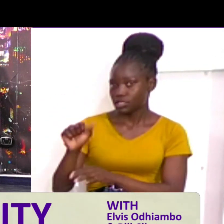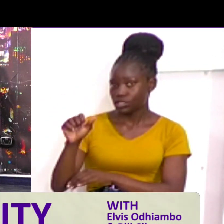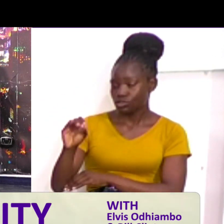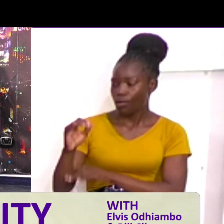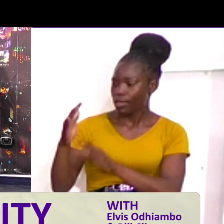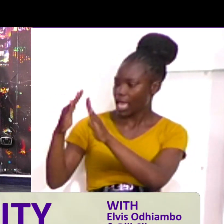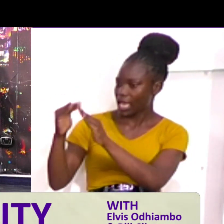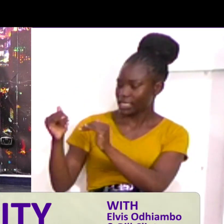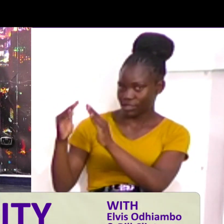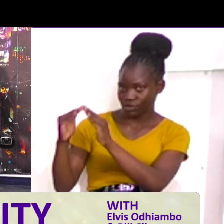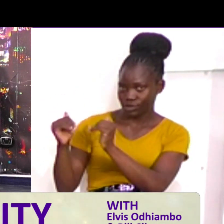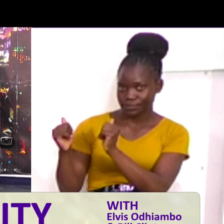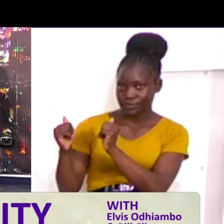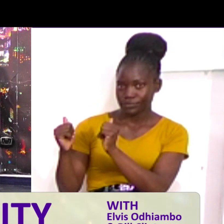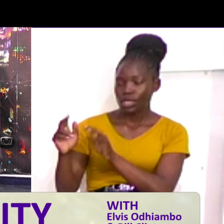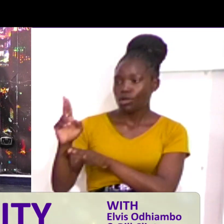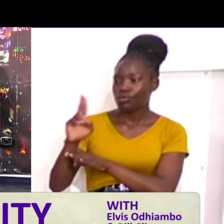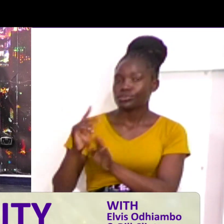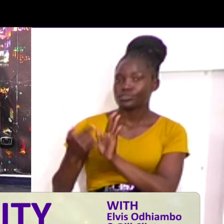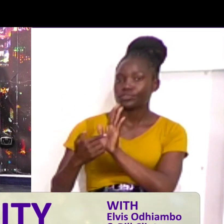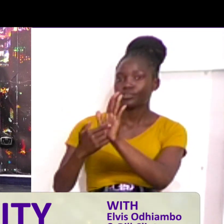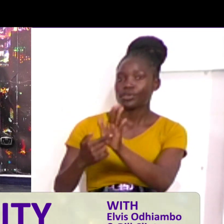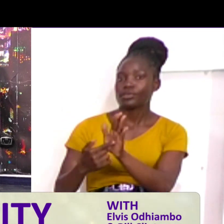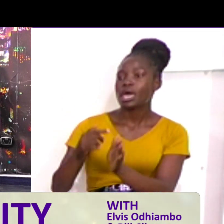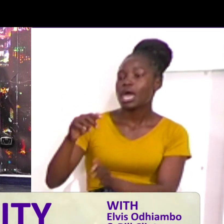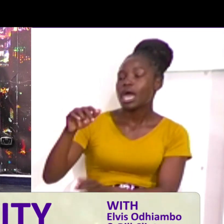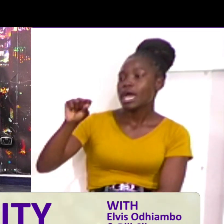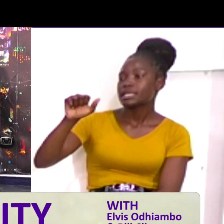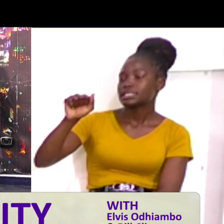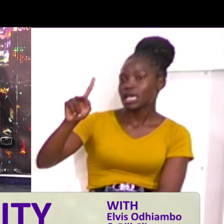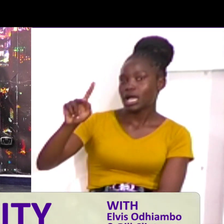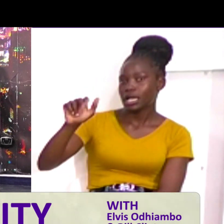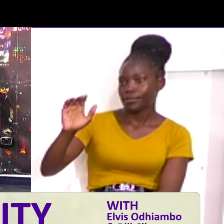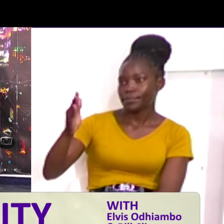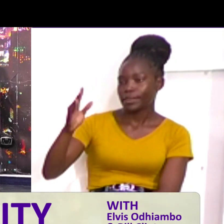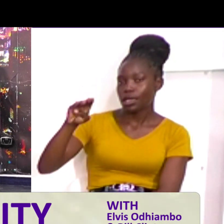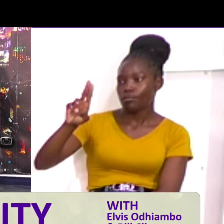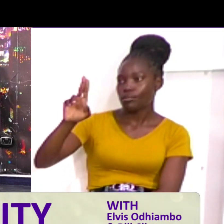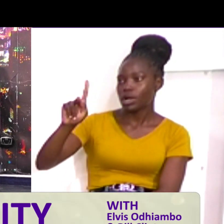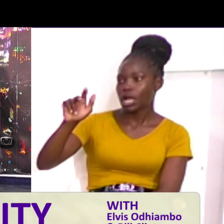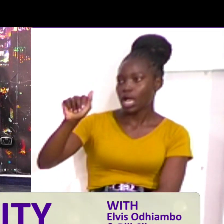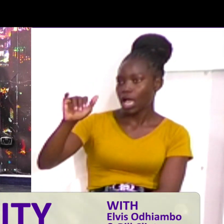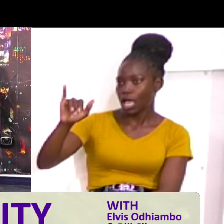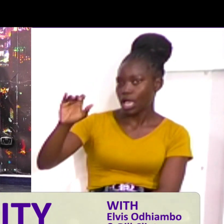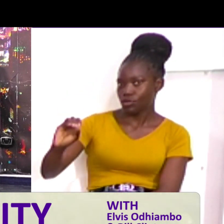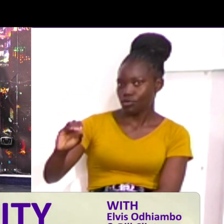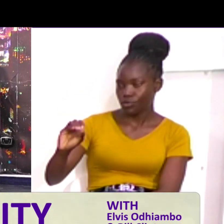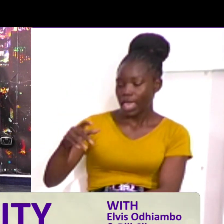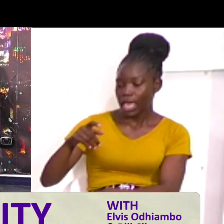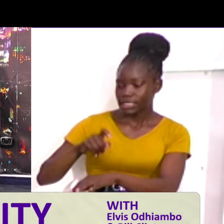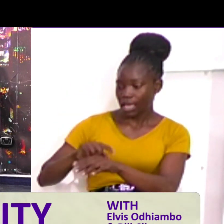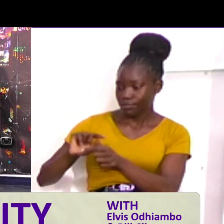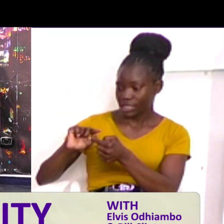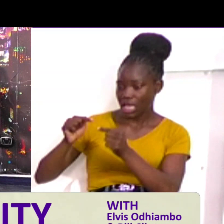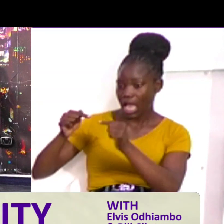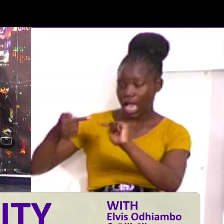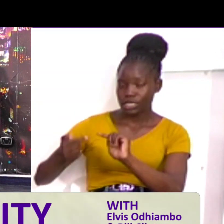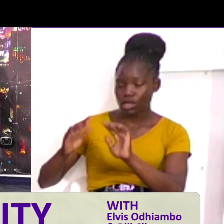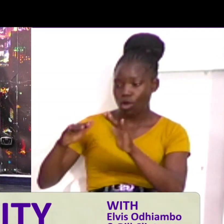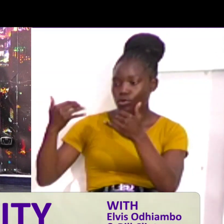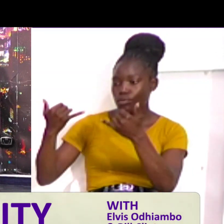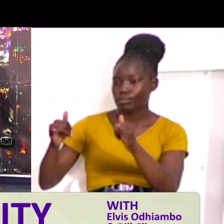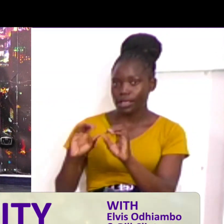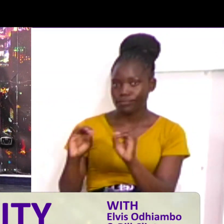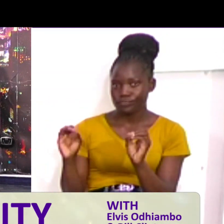And Arsenal, let's use for example Bukayo Saka. Bukayo Saka, when he's injured or is not